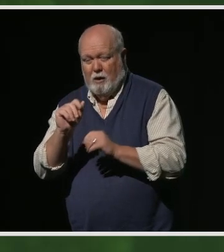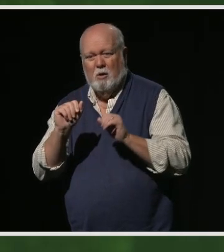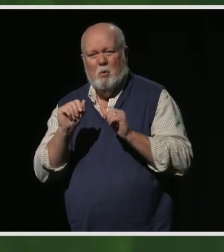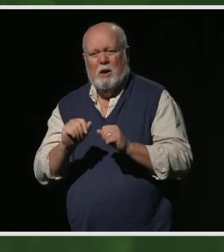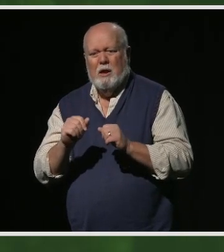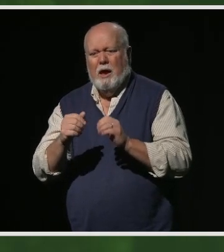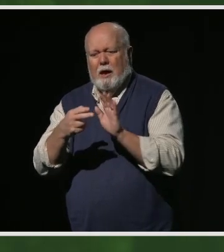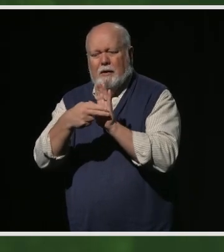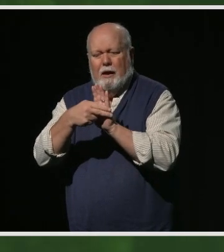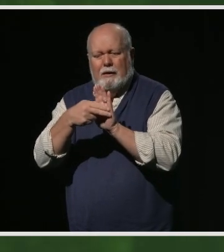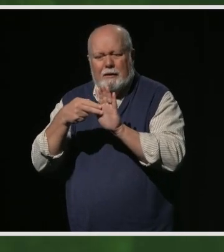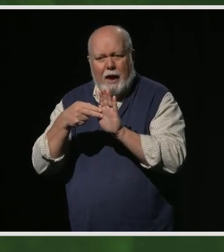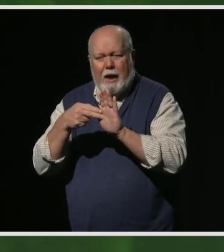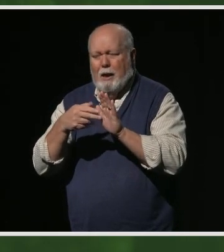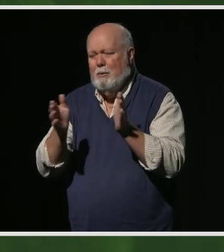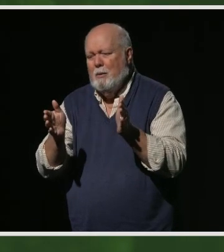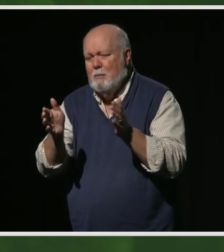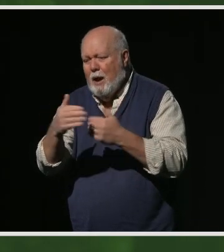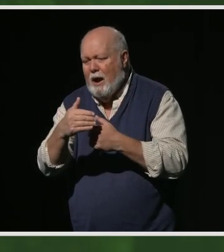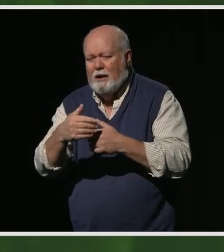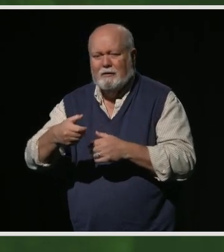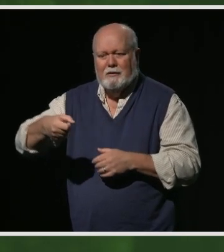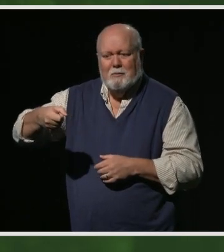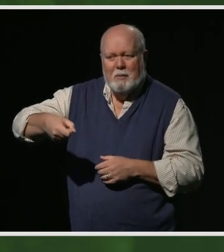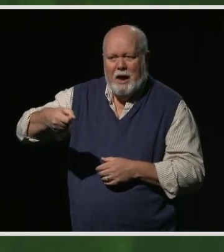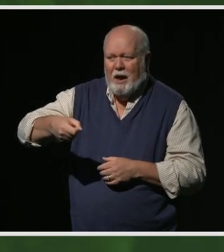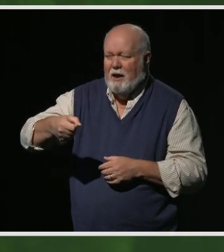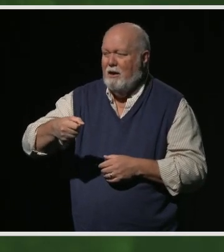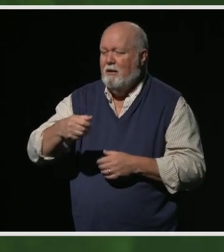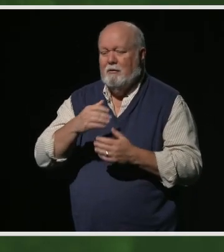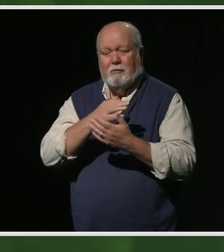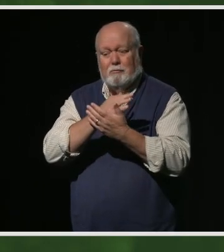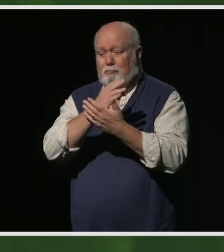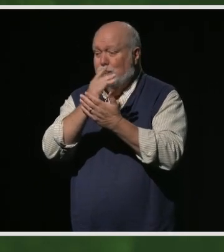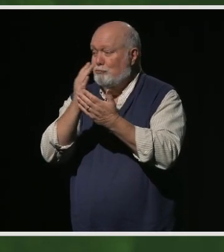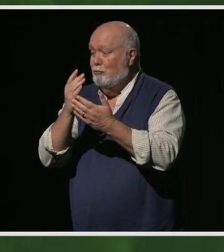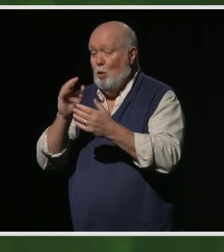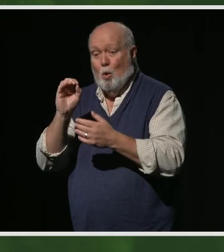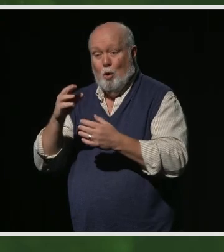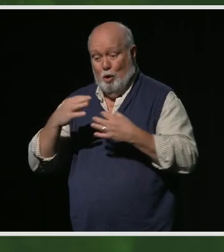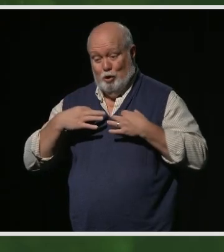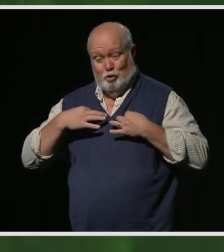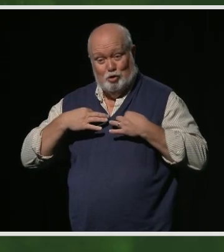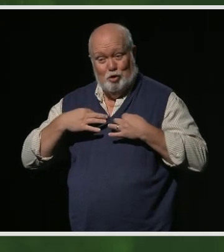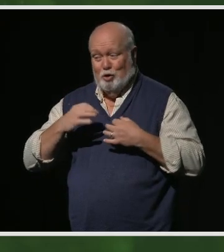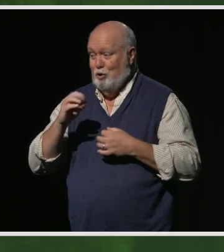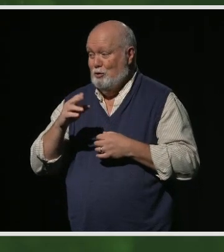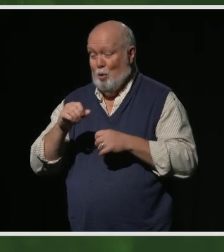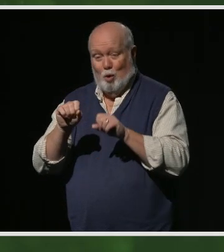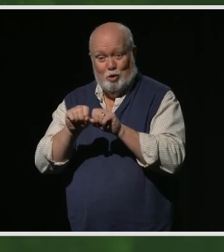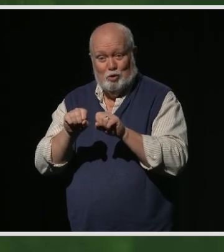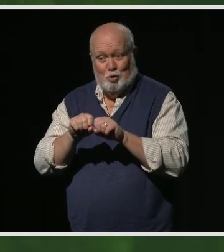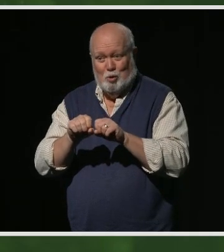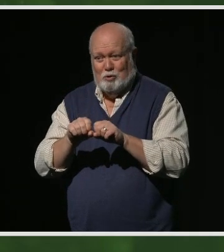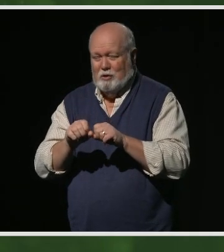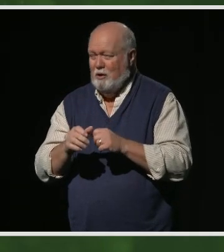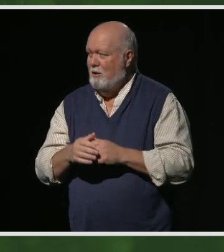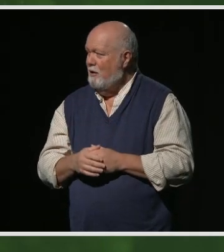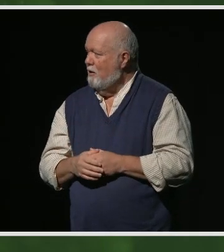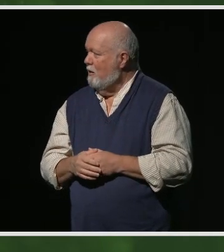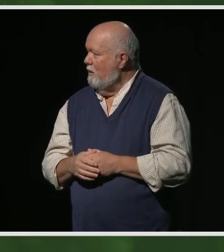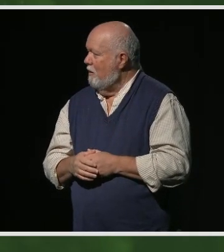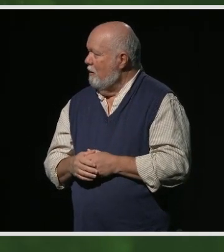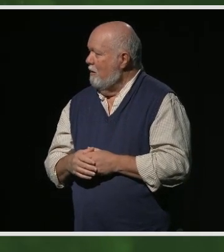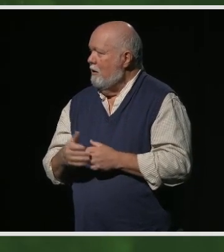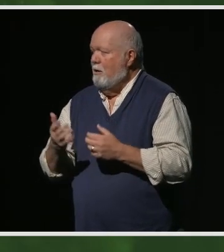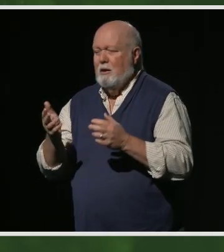like tapes and boxes and bags, all the way to shirts and even shoes. This is very consumer facing. It's our